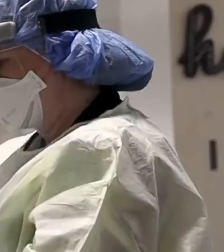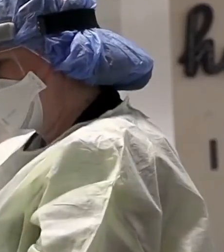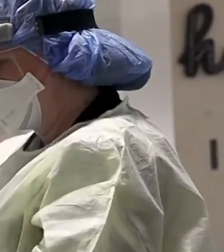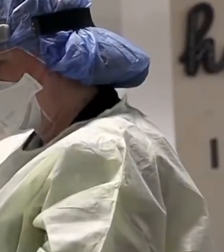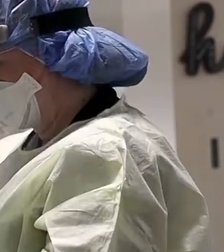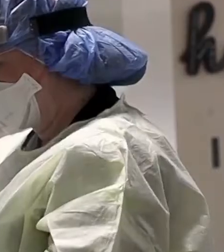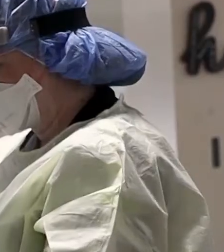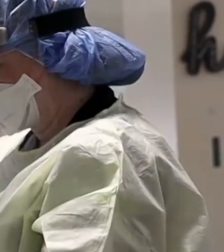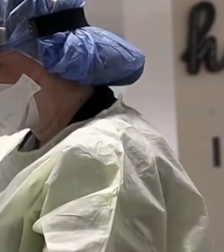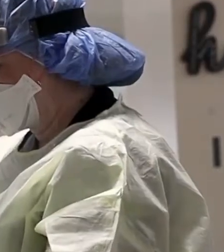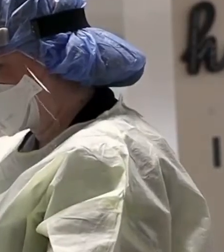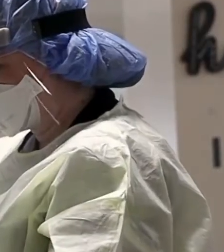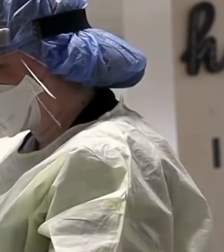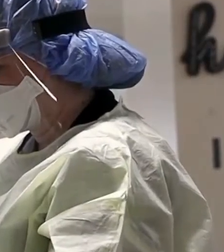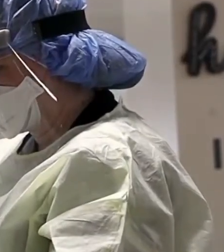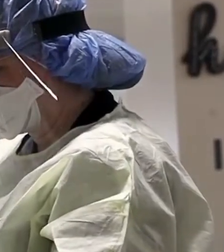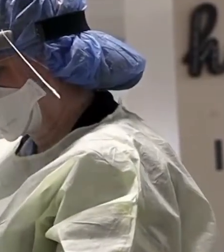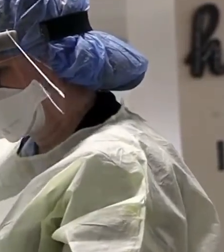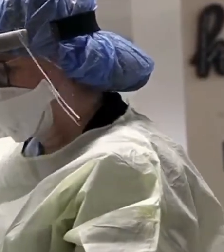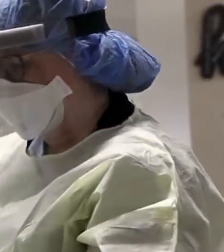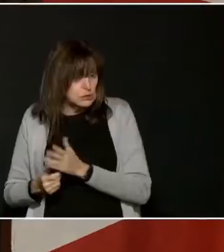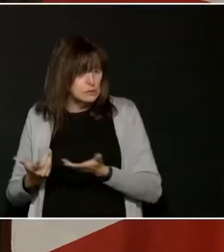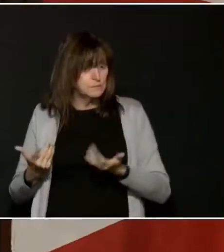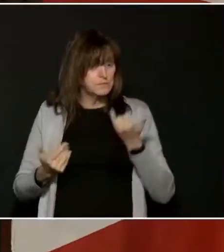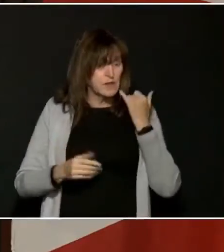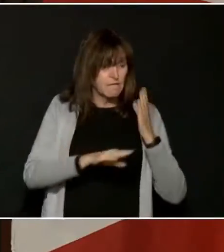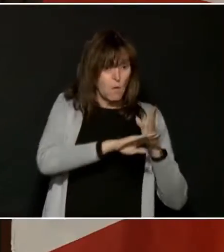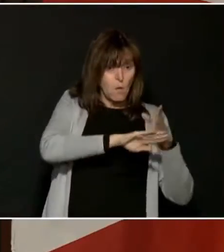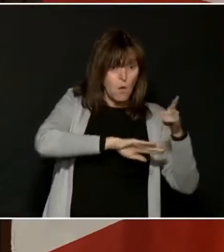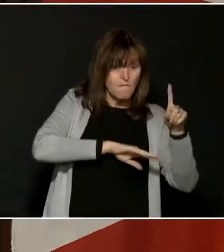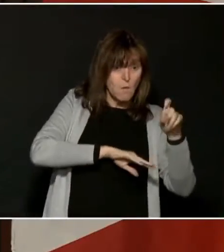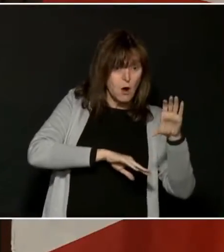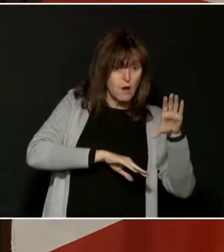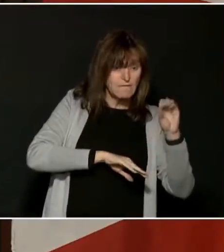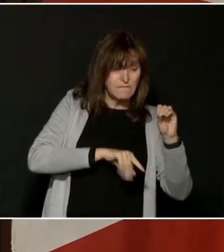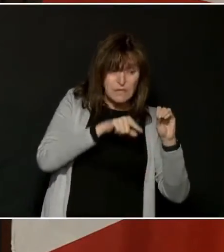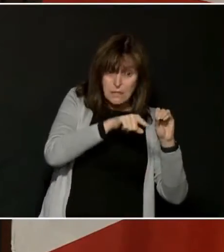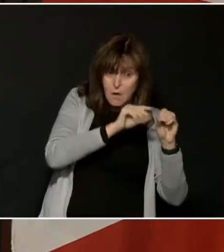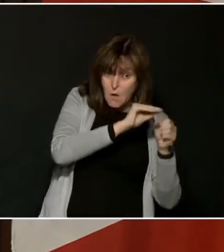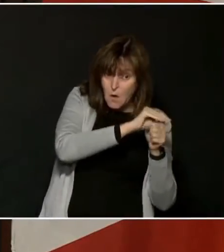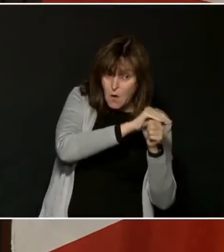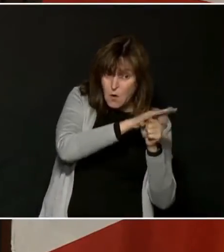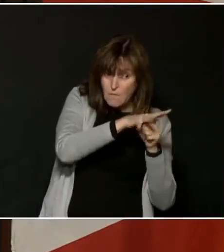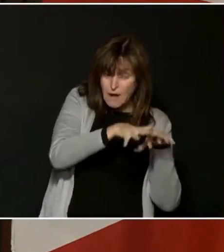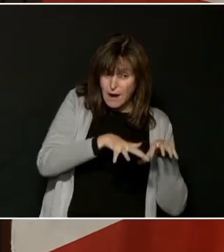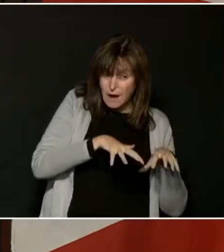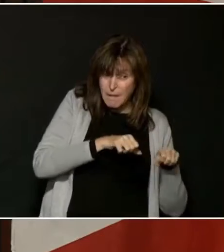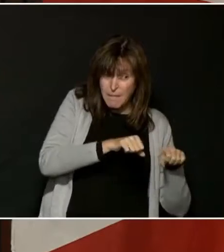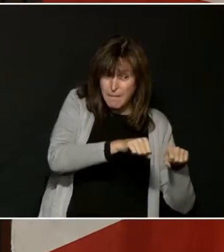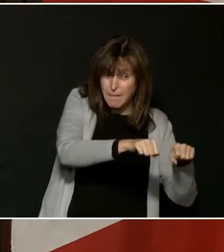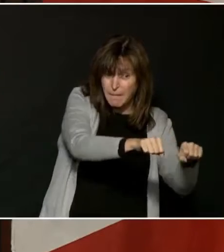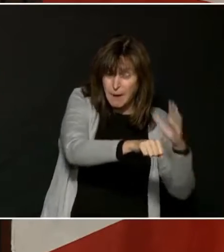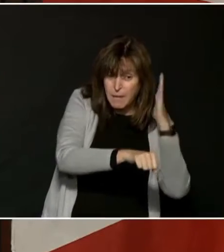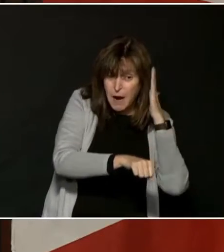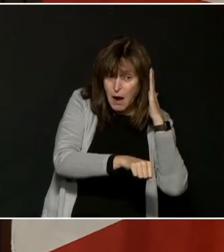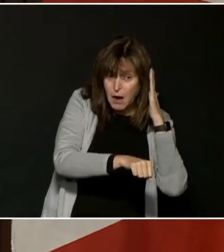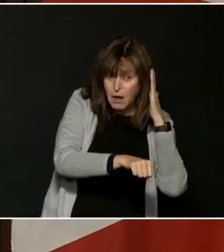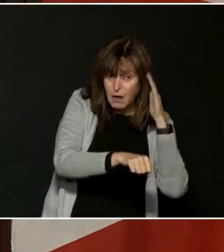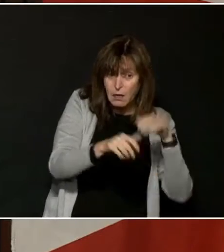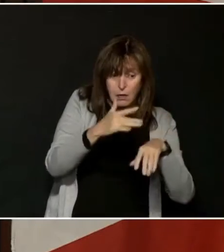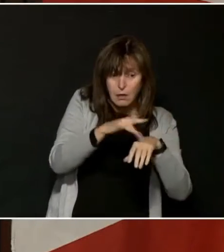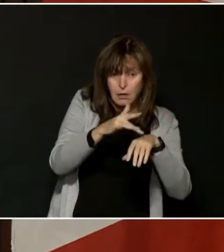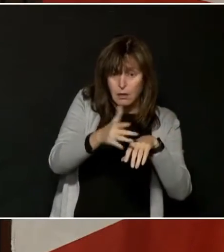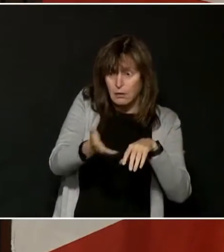the previous week. If it goes over 150 for COVID, then it will impact negatively on